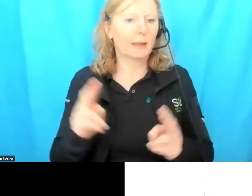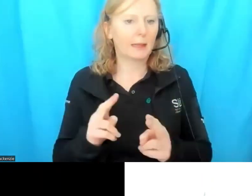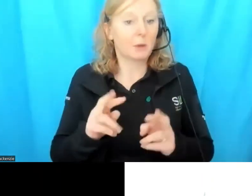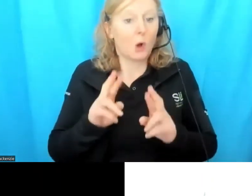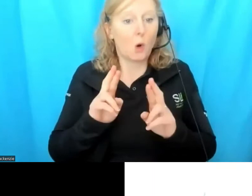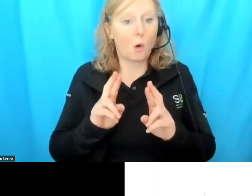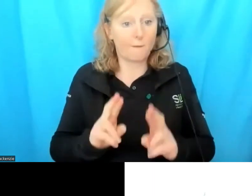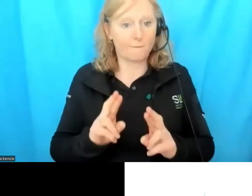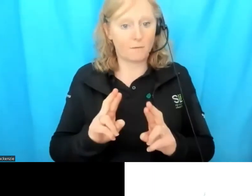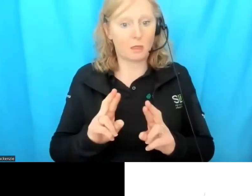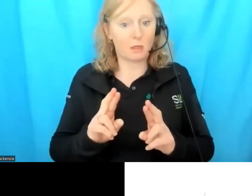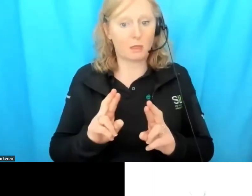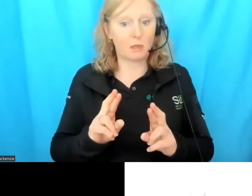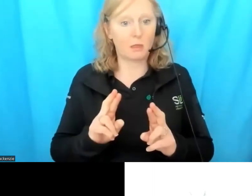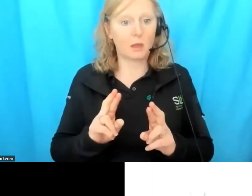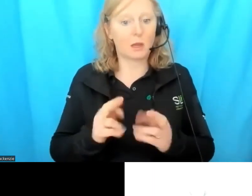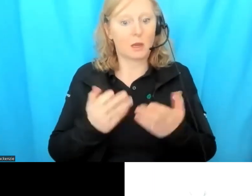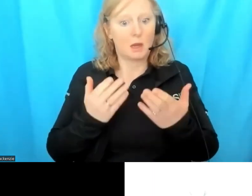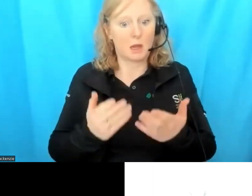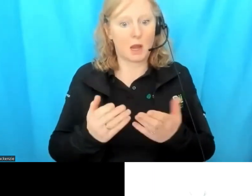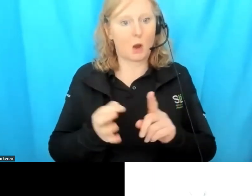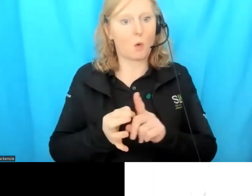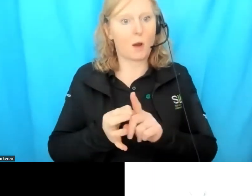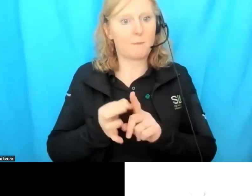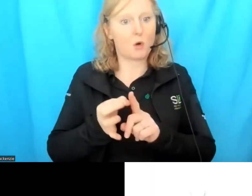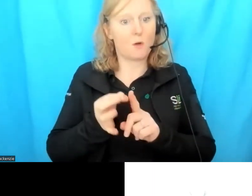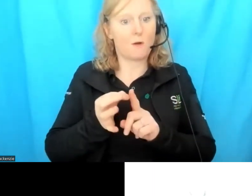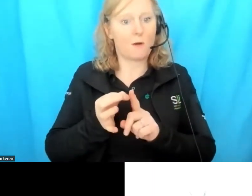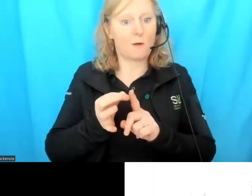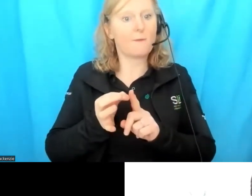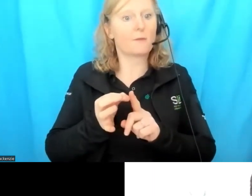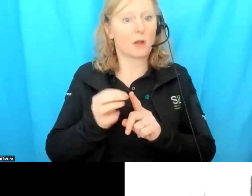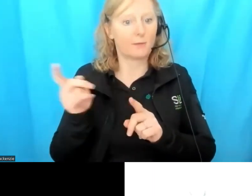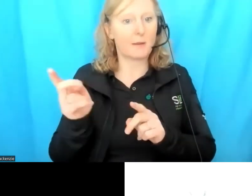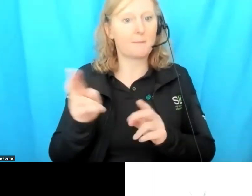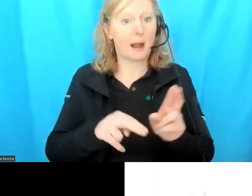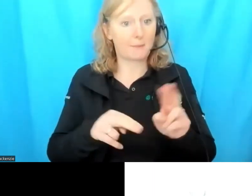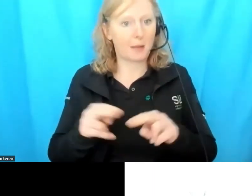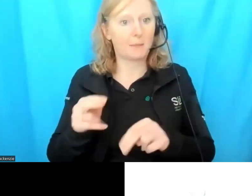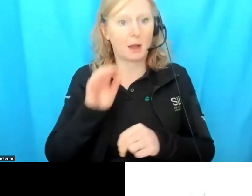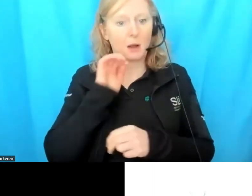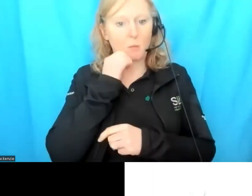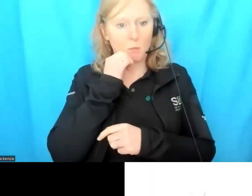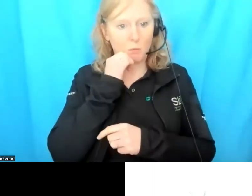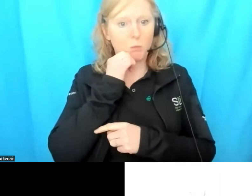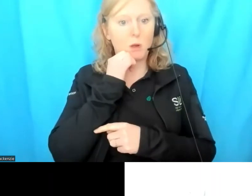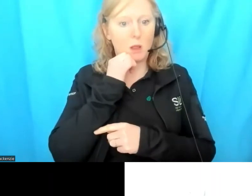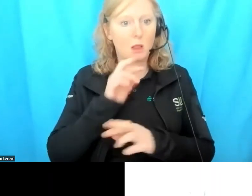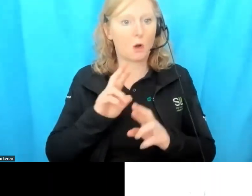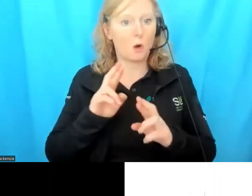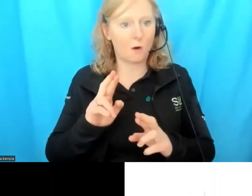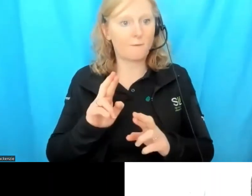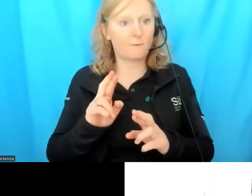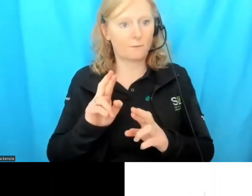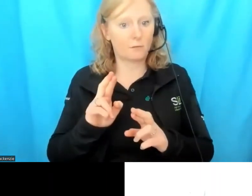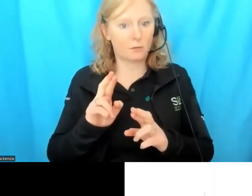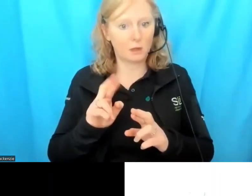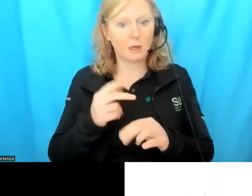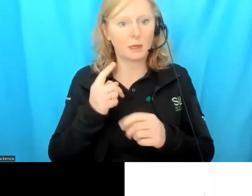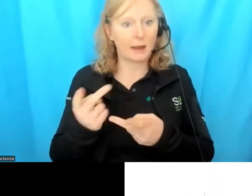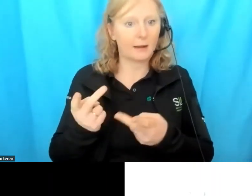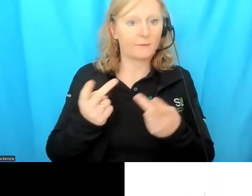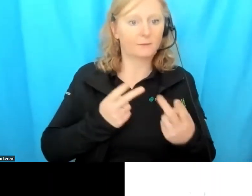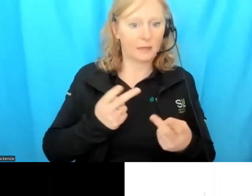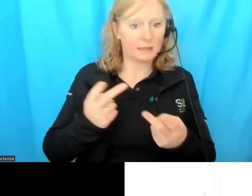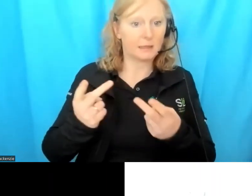that with things gradually opening back up, we will be able to return to visiting